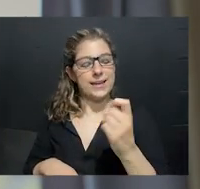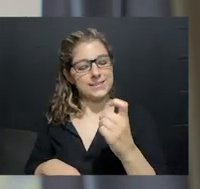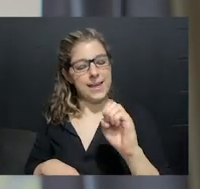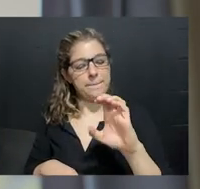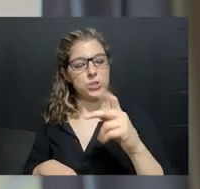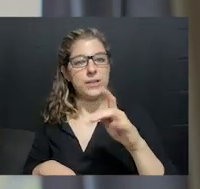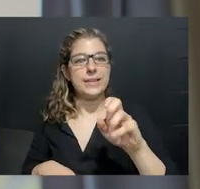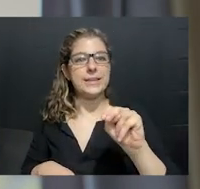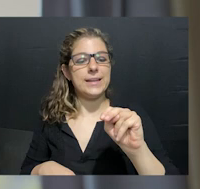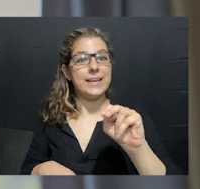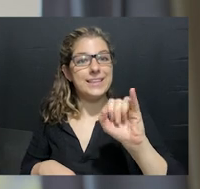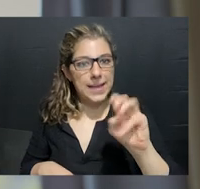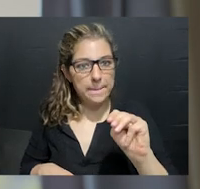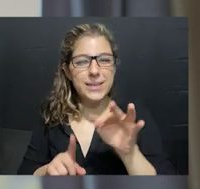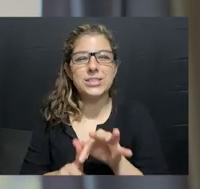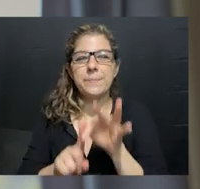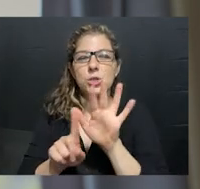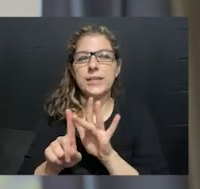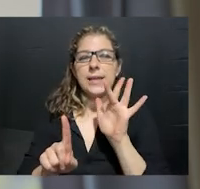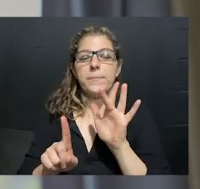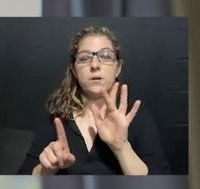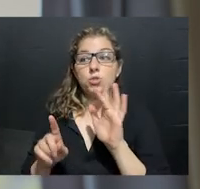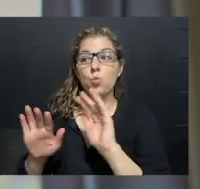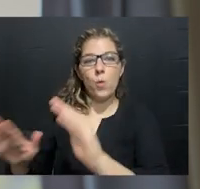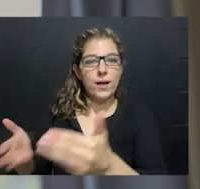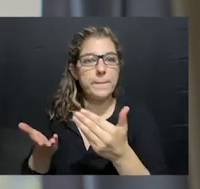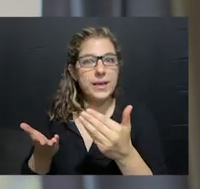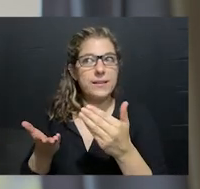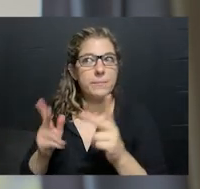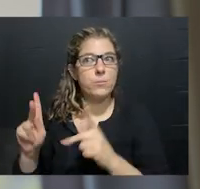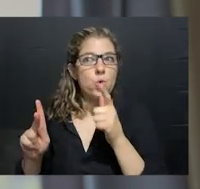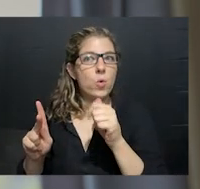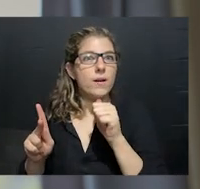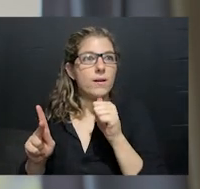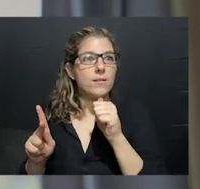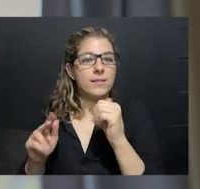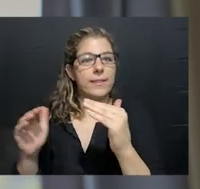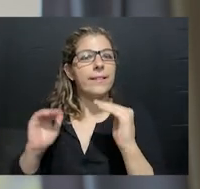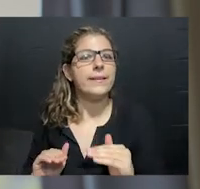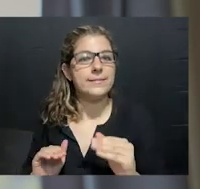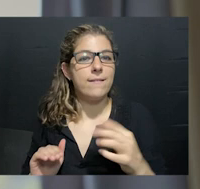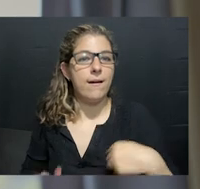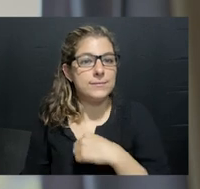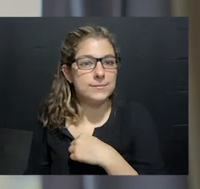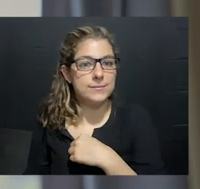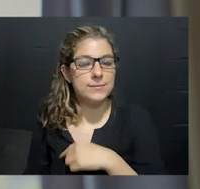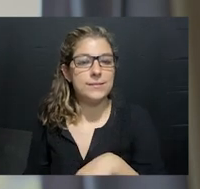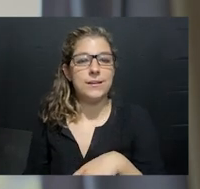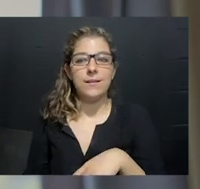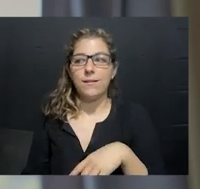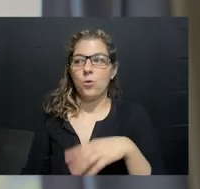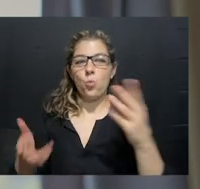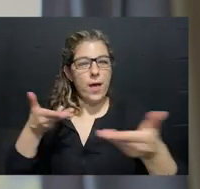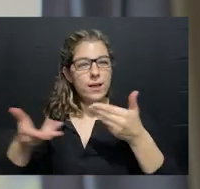welcoming the least of these, out of many, we are one. That, in many ways, is what has made America a